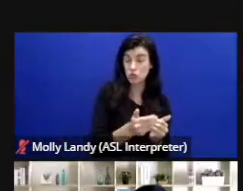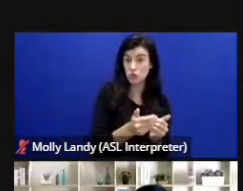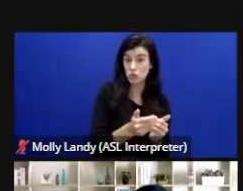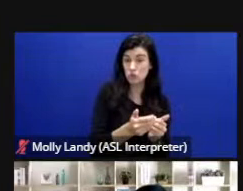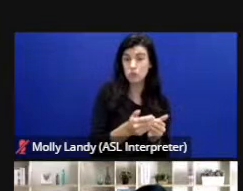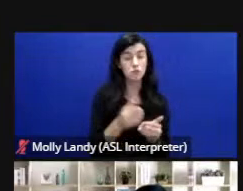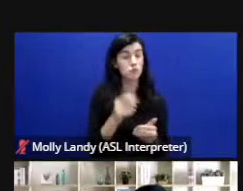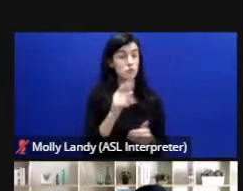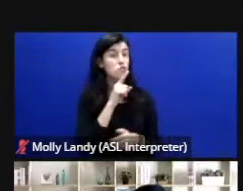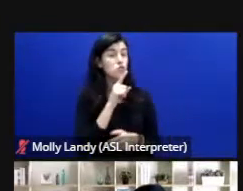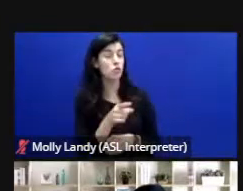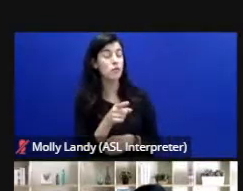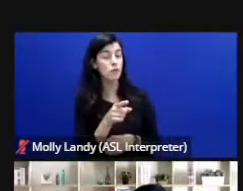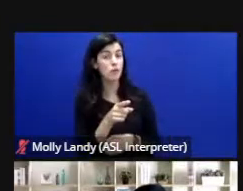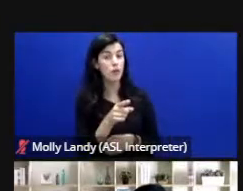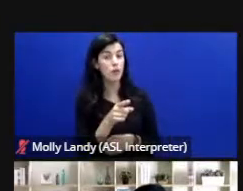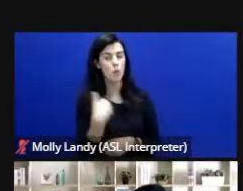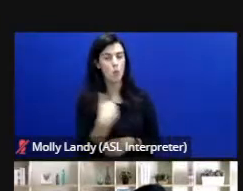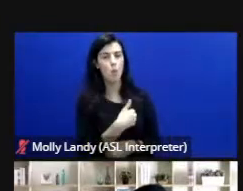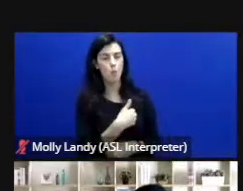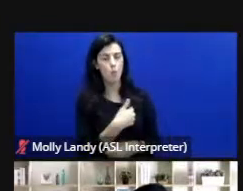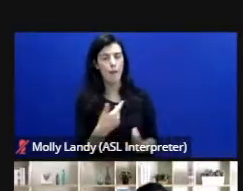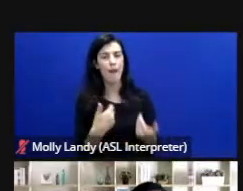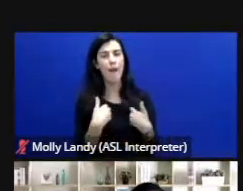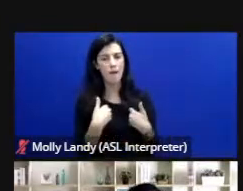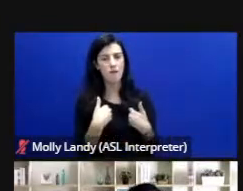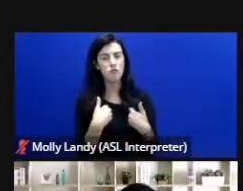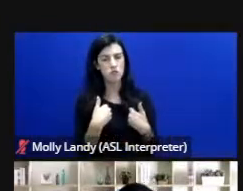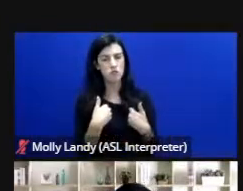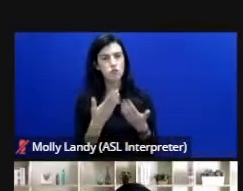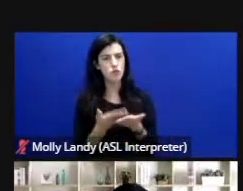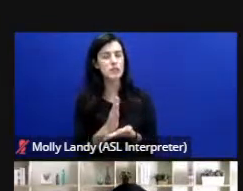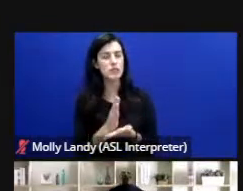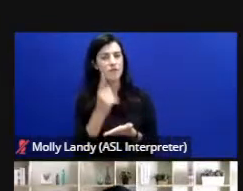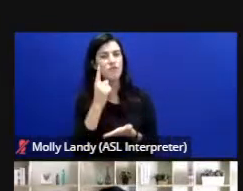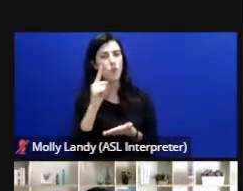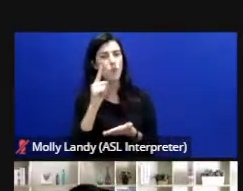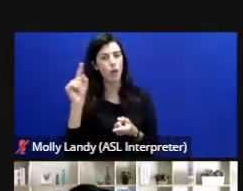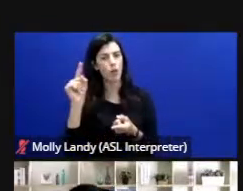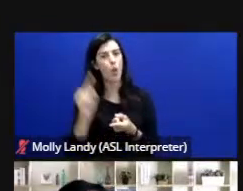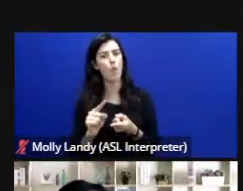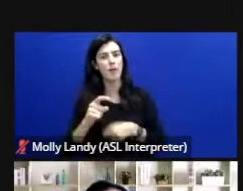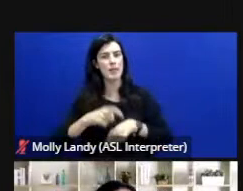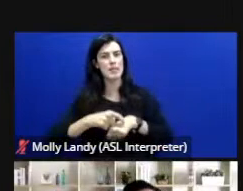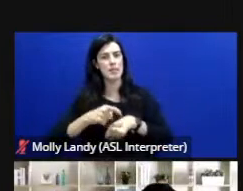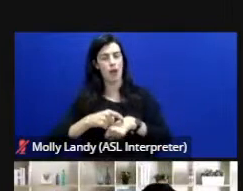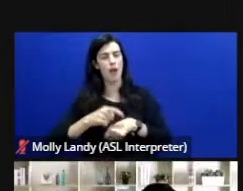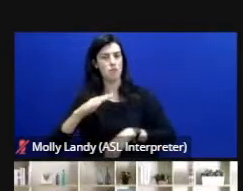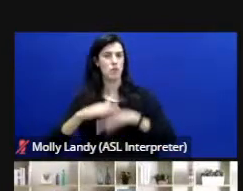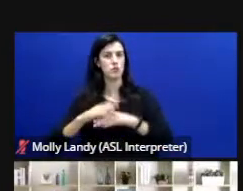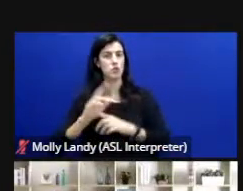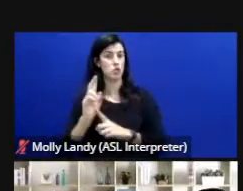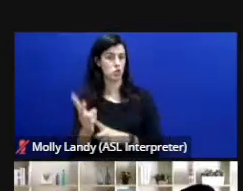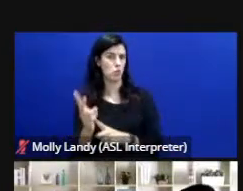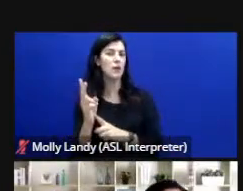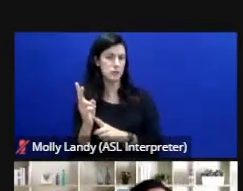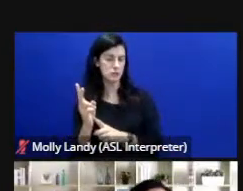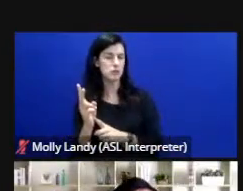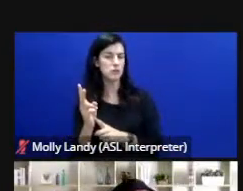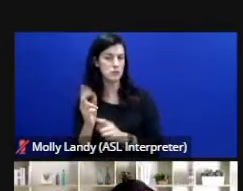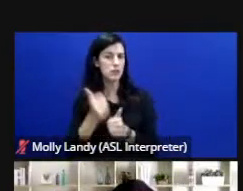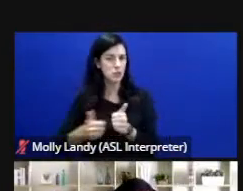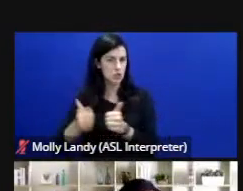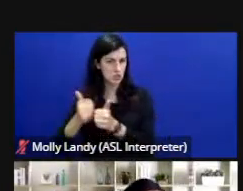There's certainly precedent for lowering the time for each speaker to 2 minutes, and there is